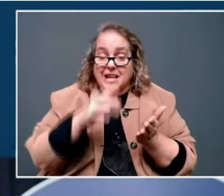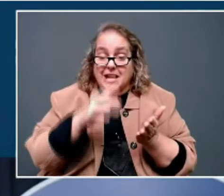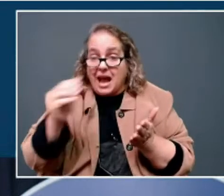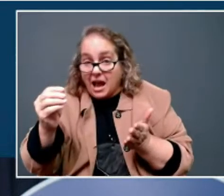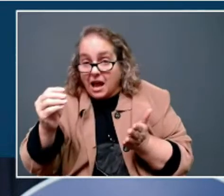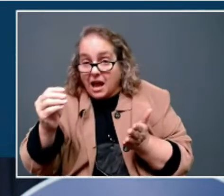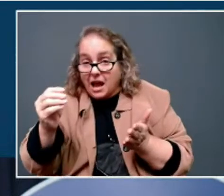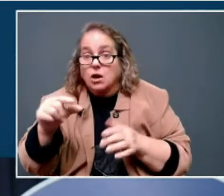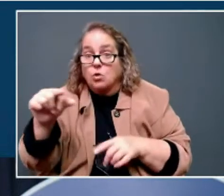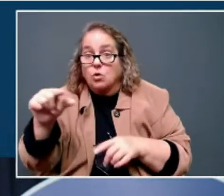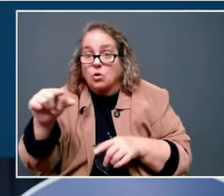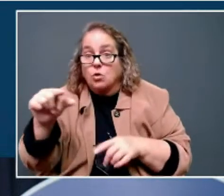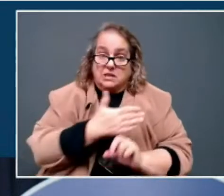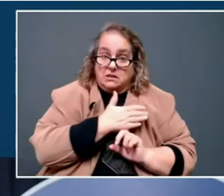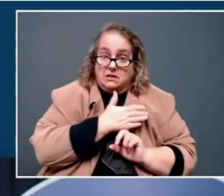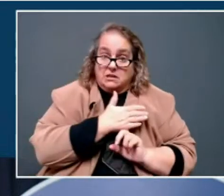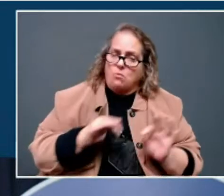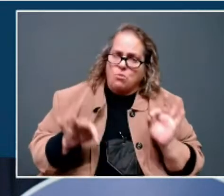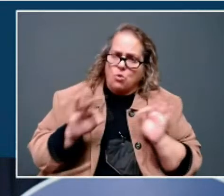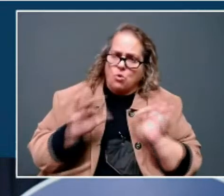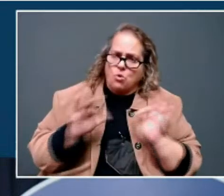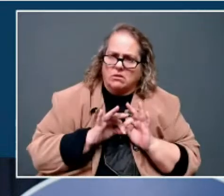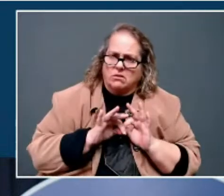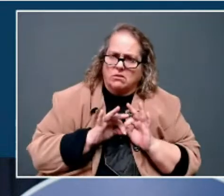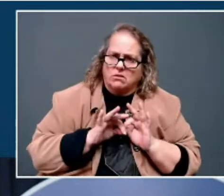because unrecognized